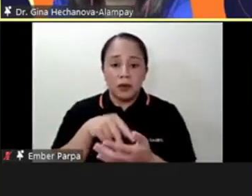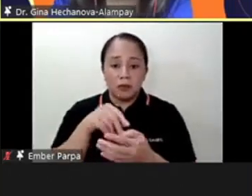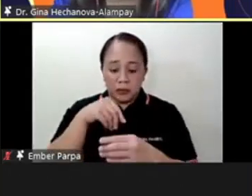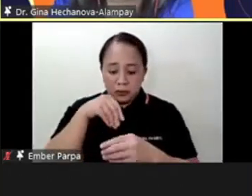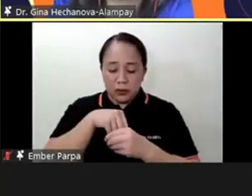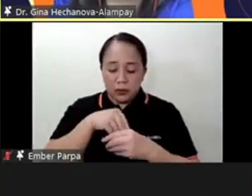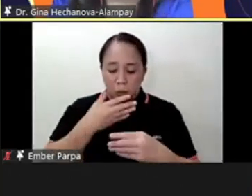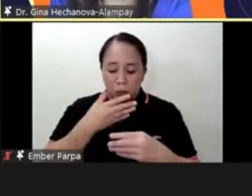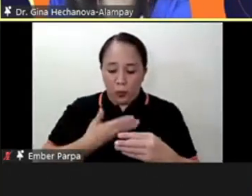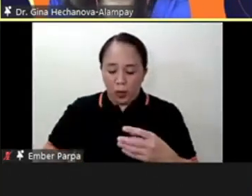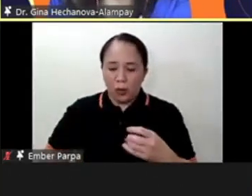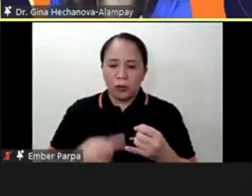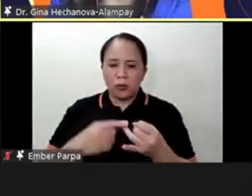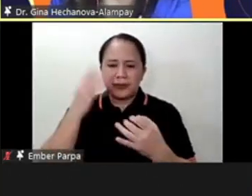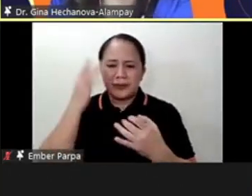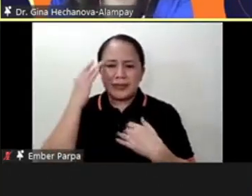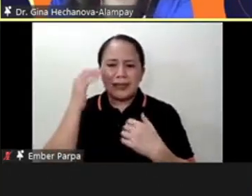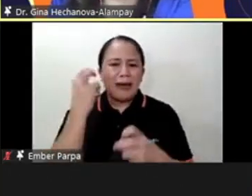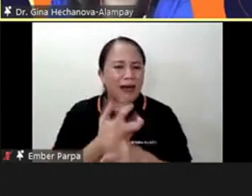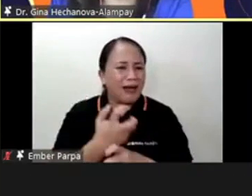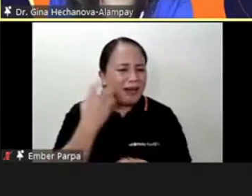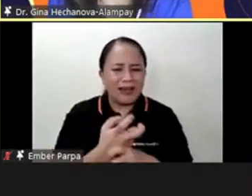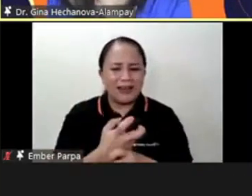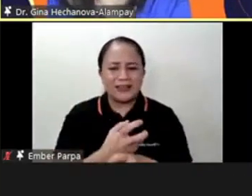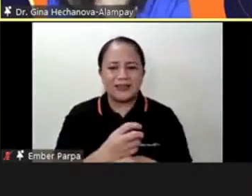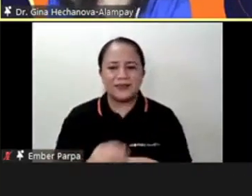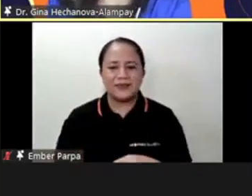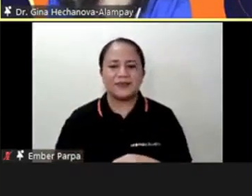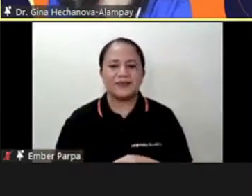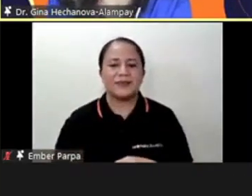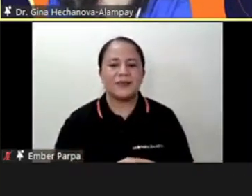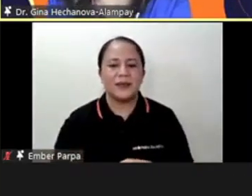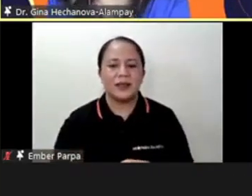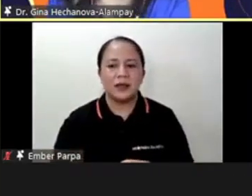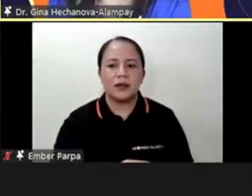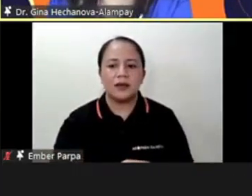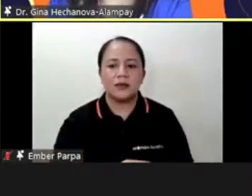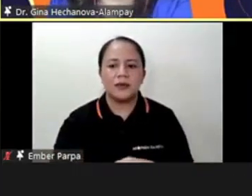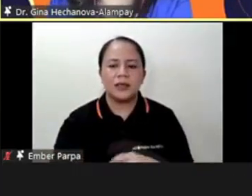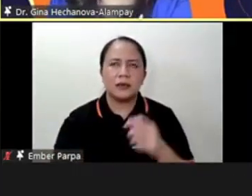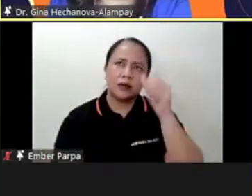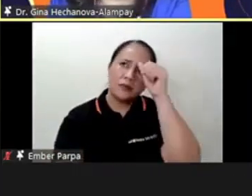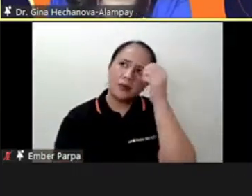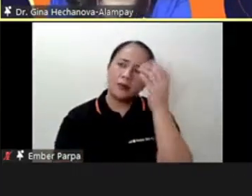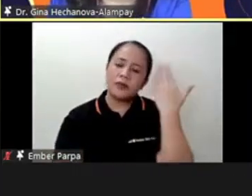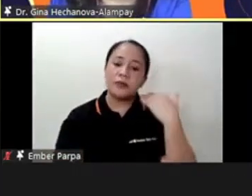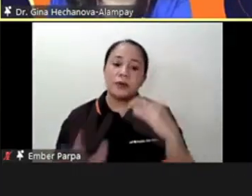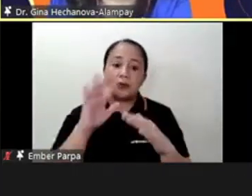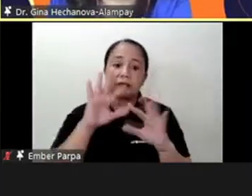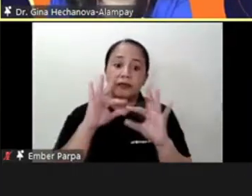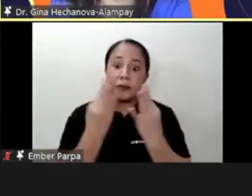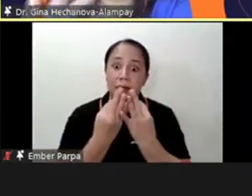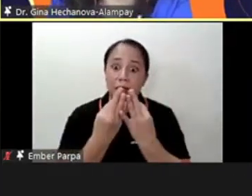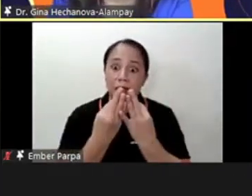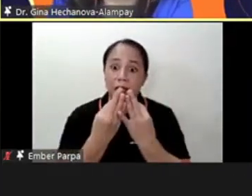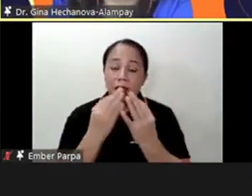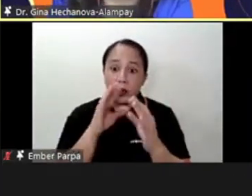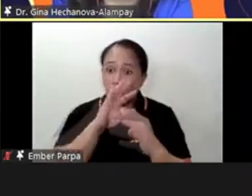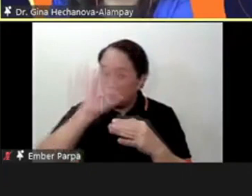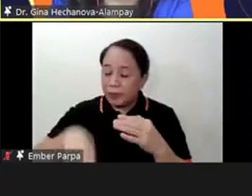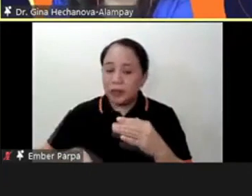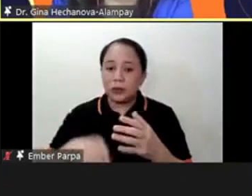dun muna tayo kung yun yung need nila. I remember a month ago, my entire family had COVID. And so lahat